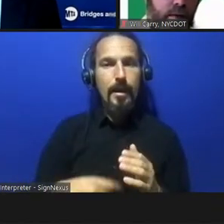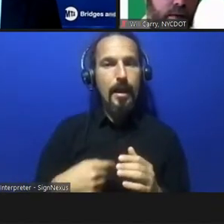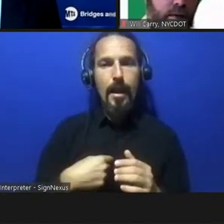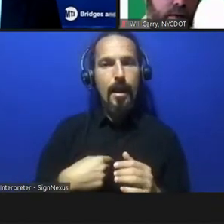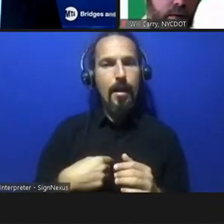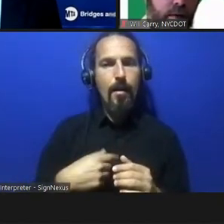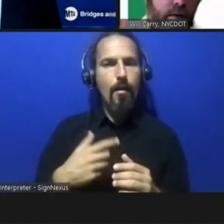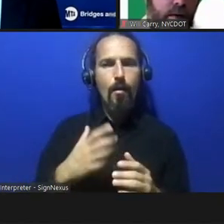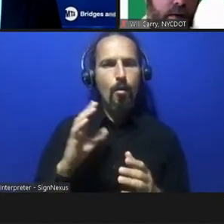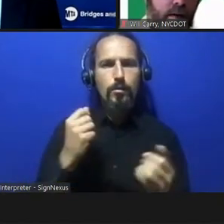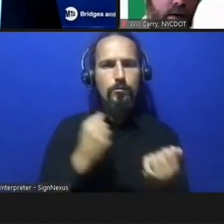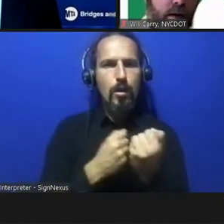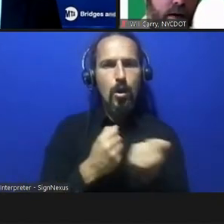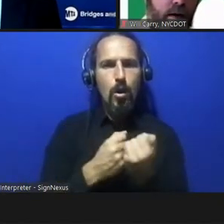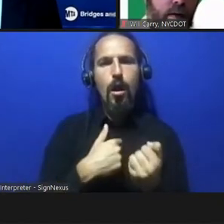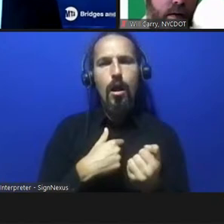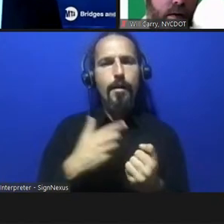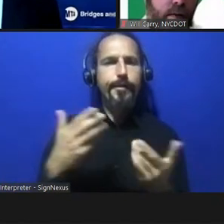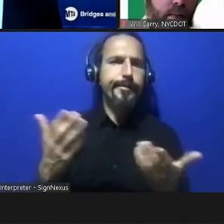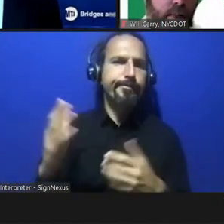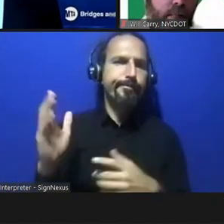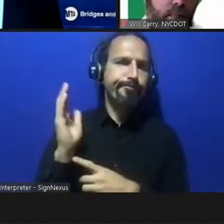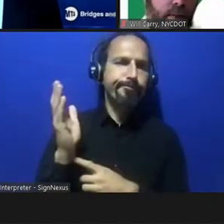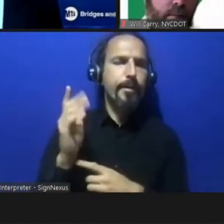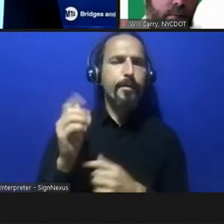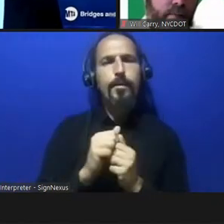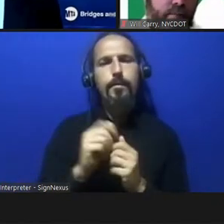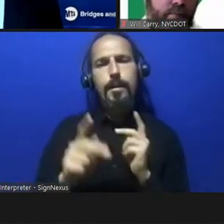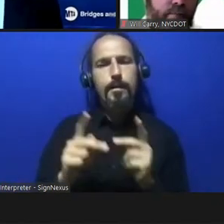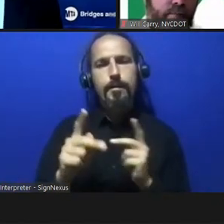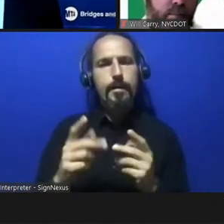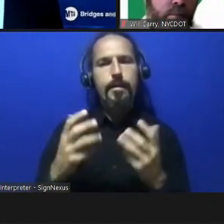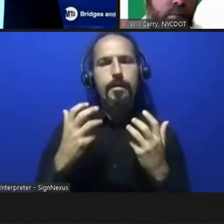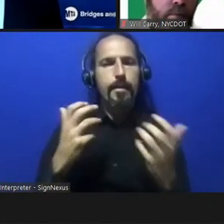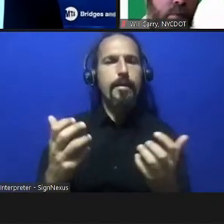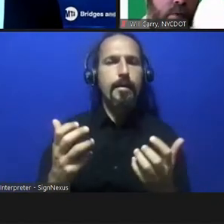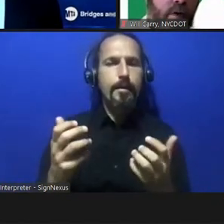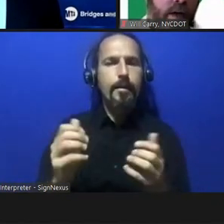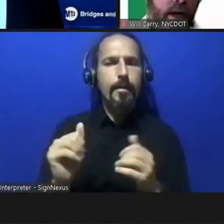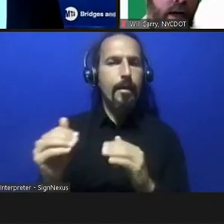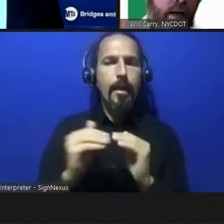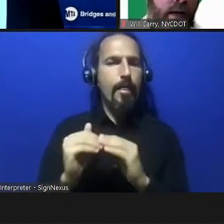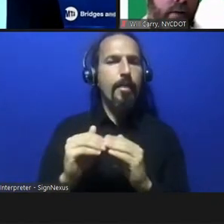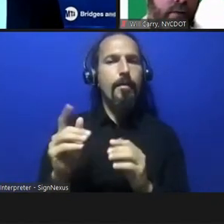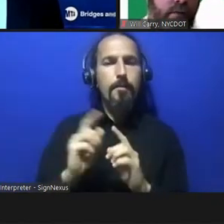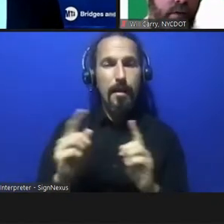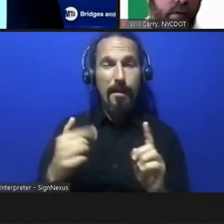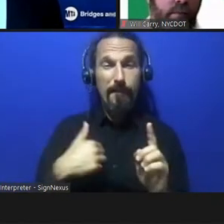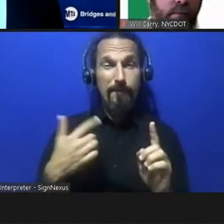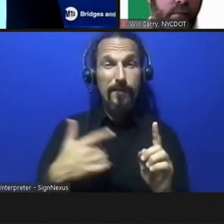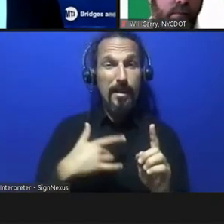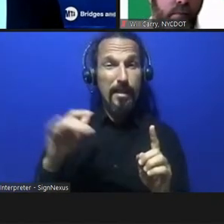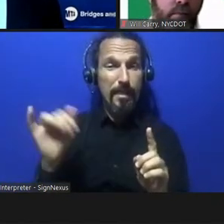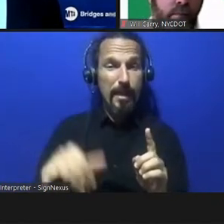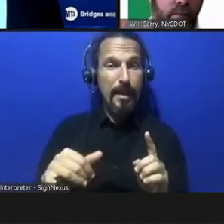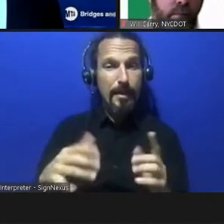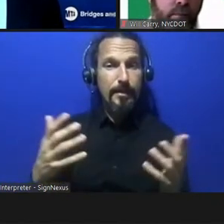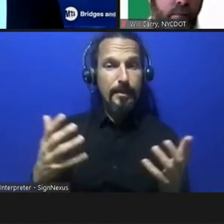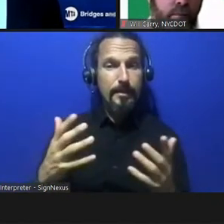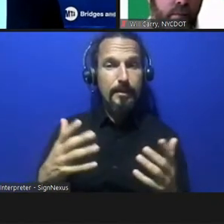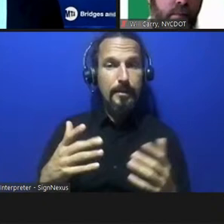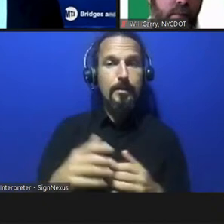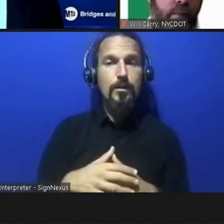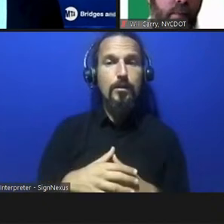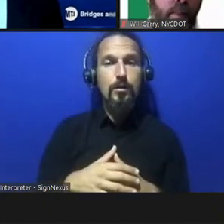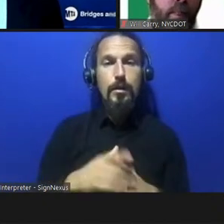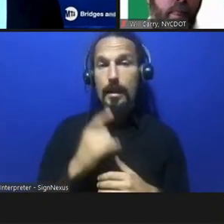these kind of things i speak in front of people i have my colleagues i talk with but you know for this level i feel like you know what's gonna be done is gonna